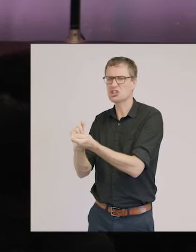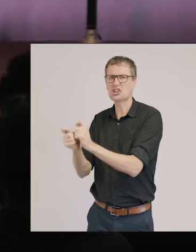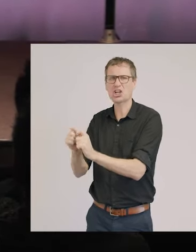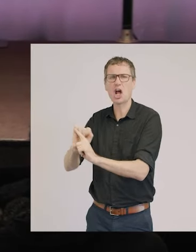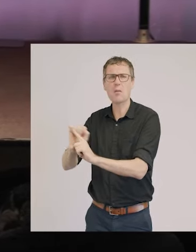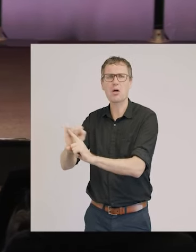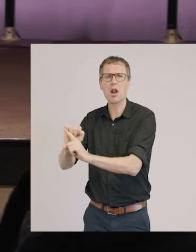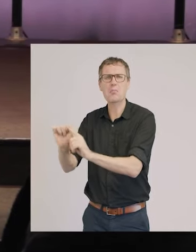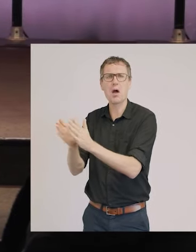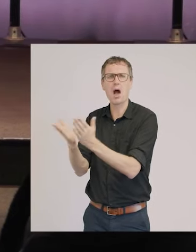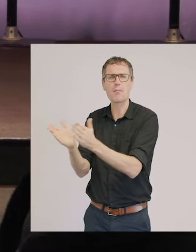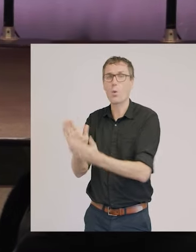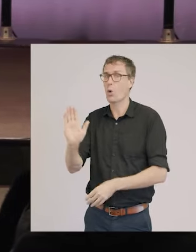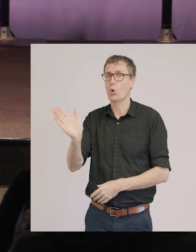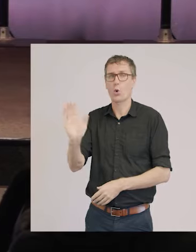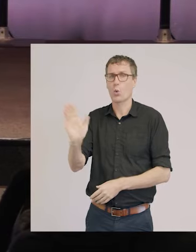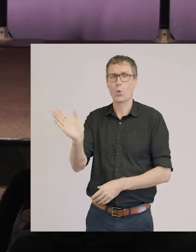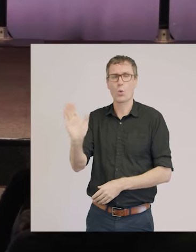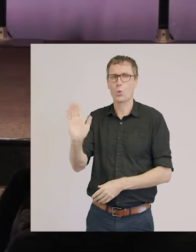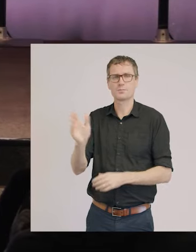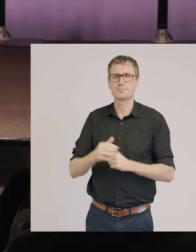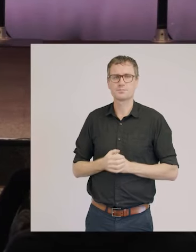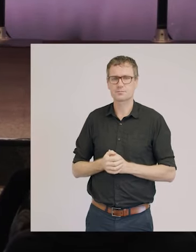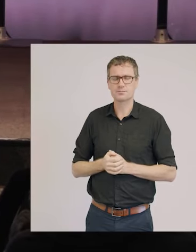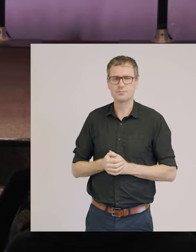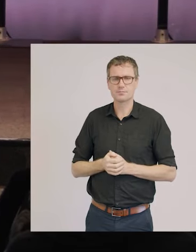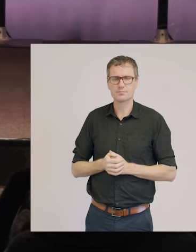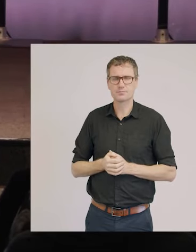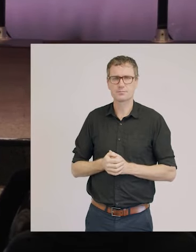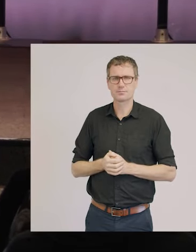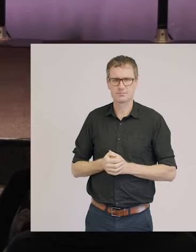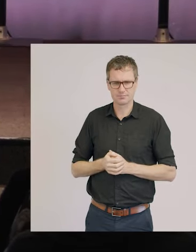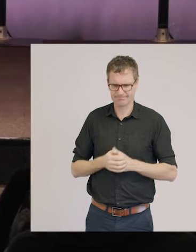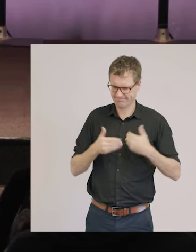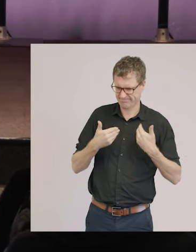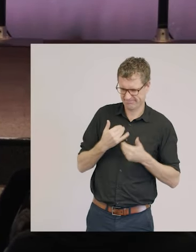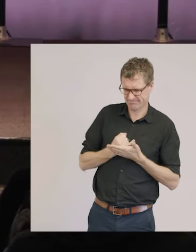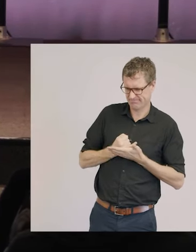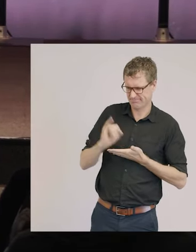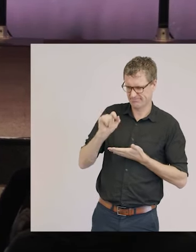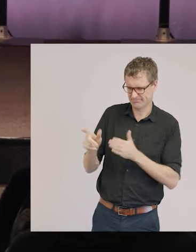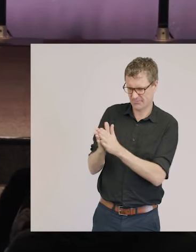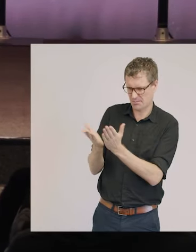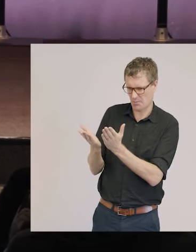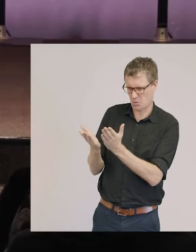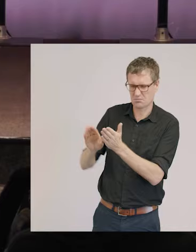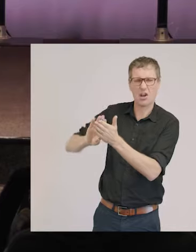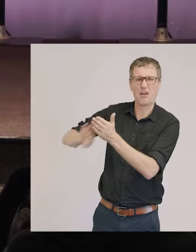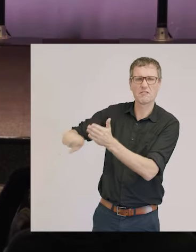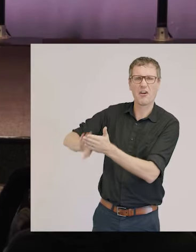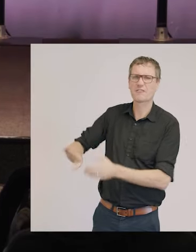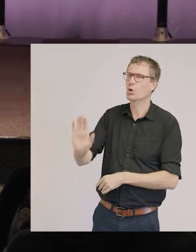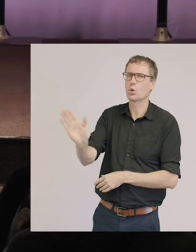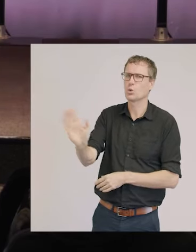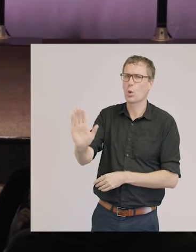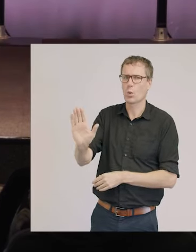that and society doesn't believe that. So let's look for some type of way that we can discredit the Bible and think of some reason why